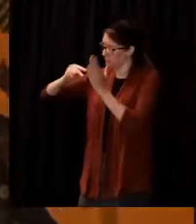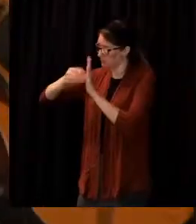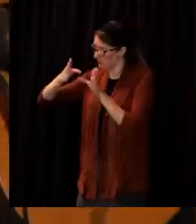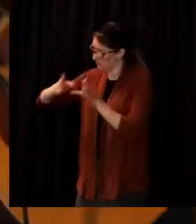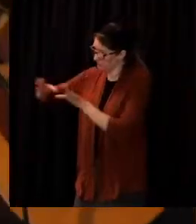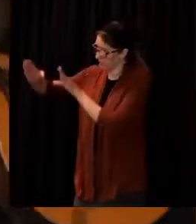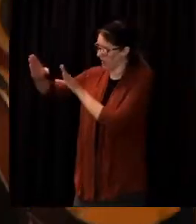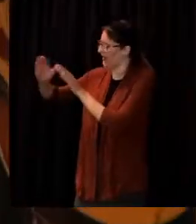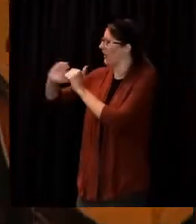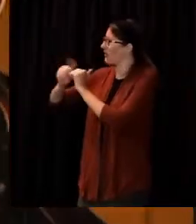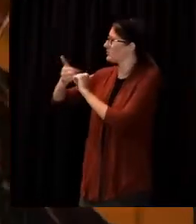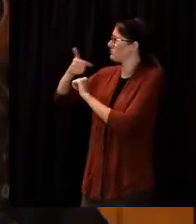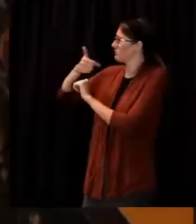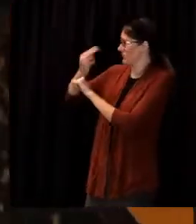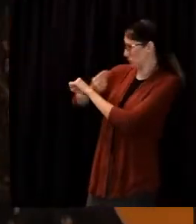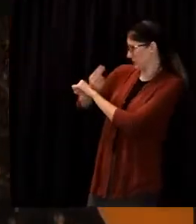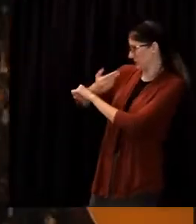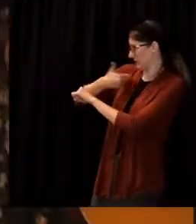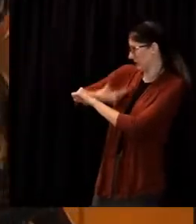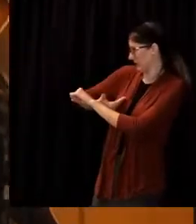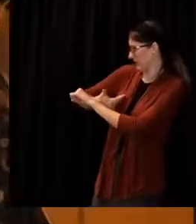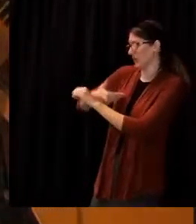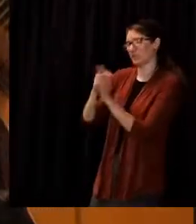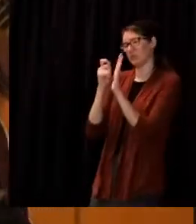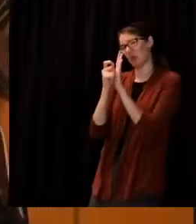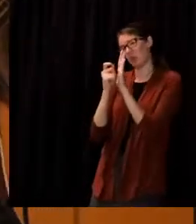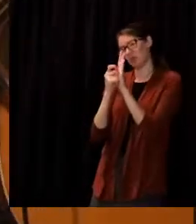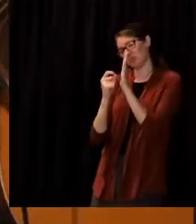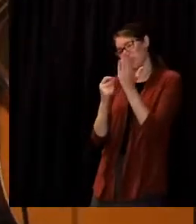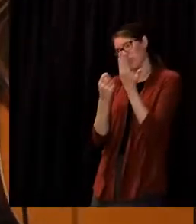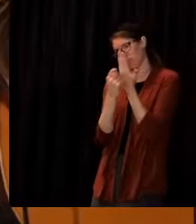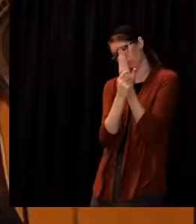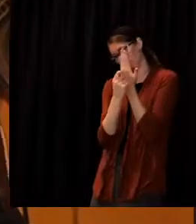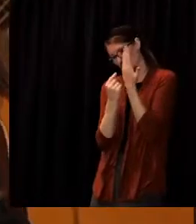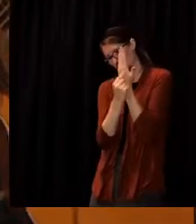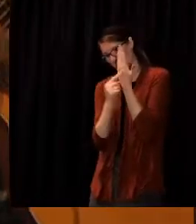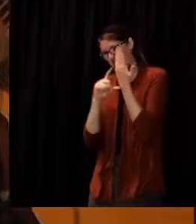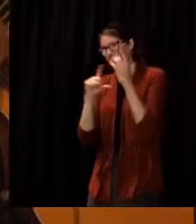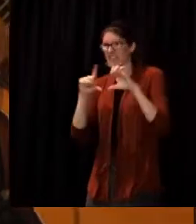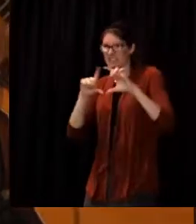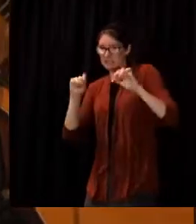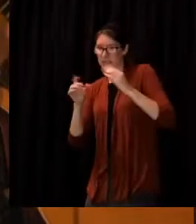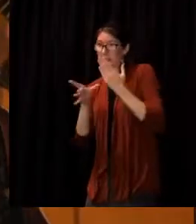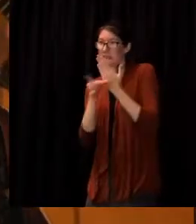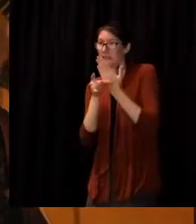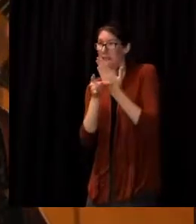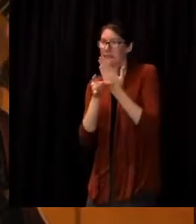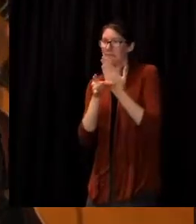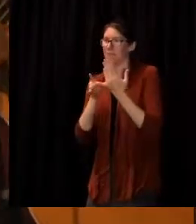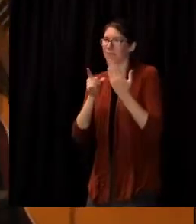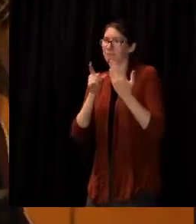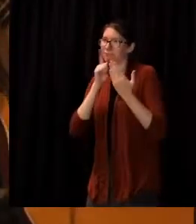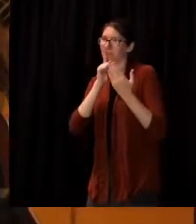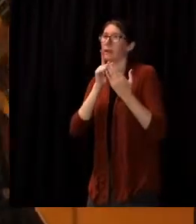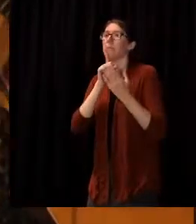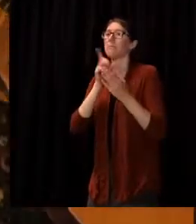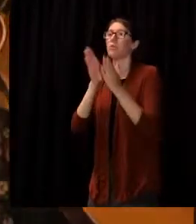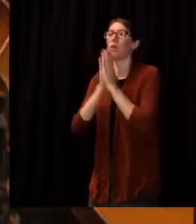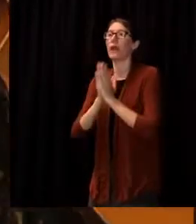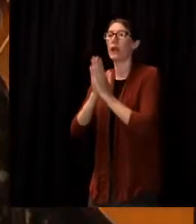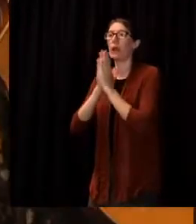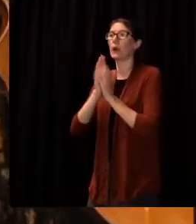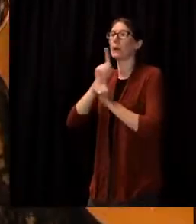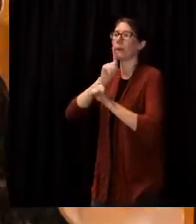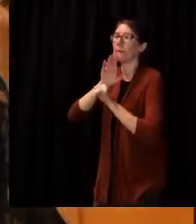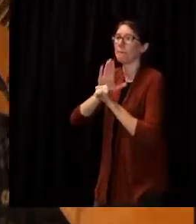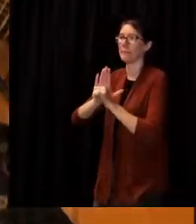down here on the bottom, we've got a couple of little notes here. I want to ask you, we won't call them sticky notes. We're going to call them prayer commitment cards. And on the end of